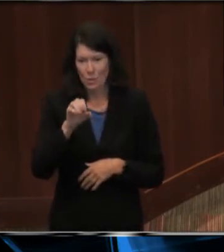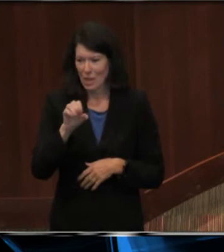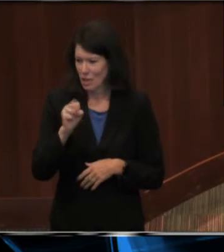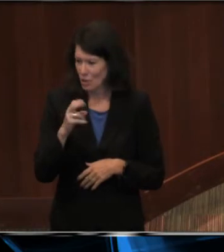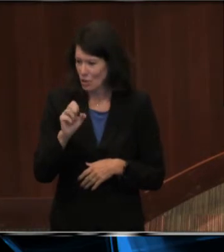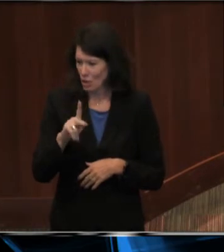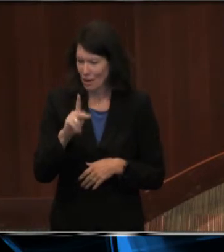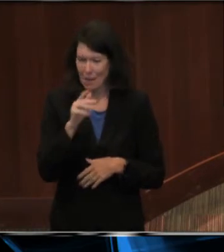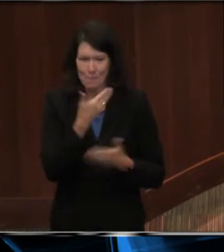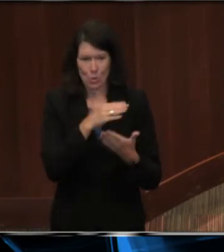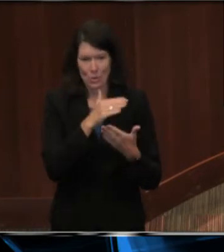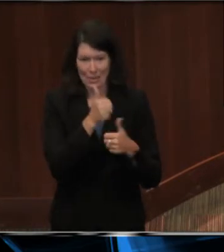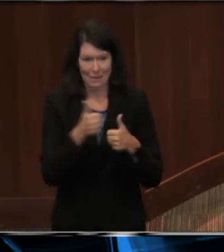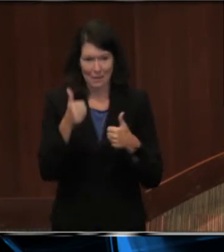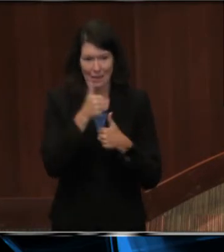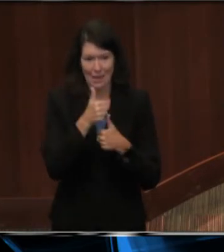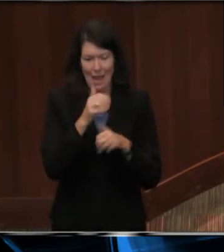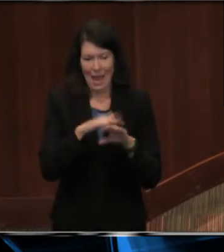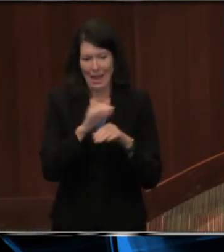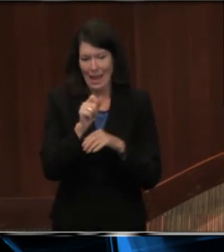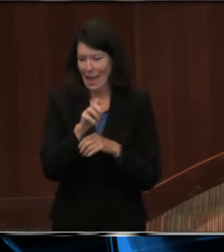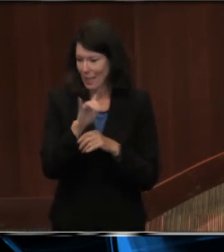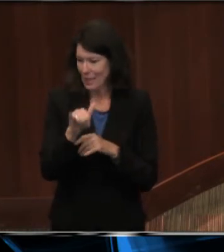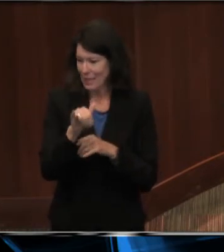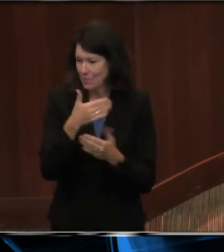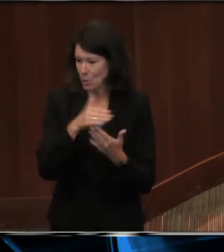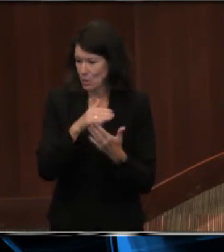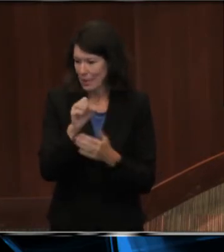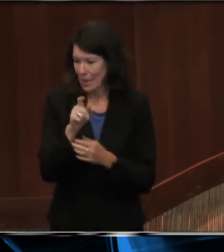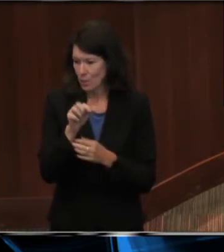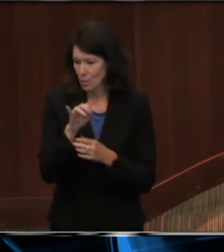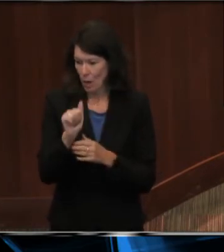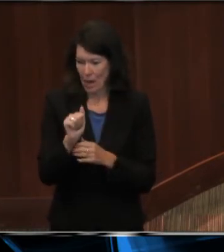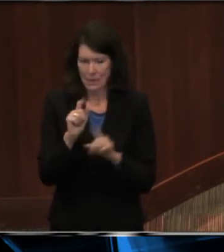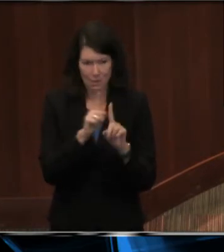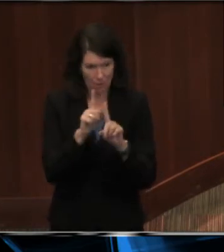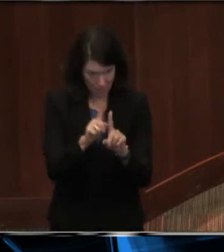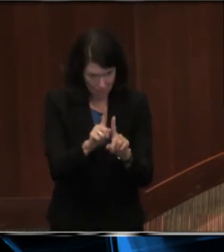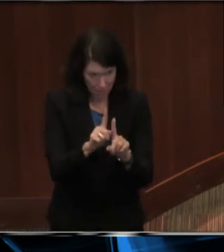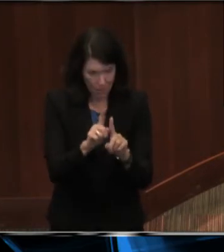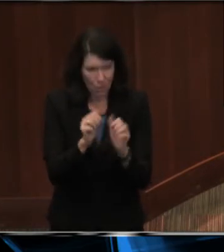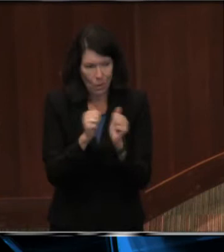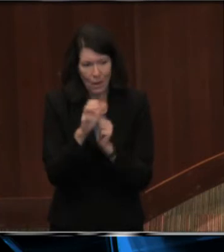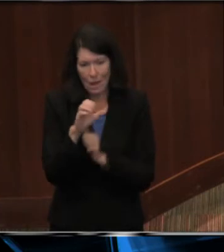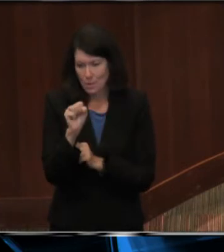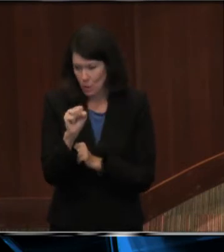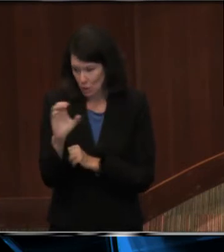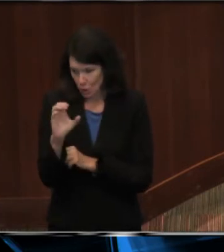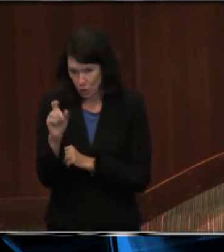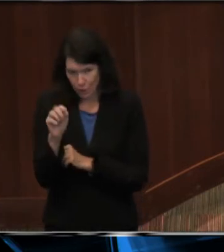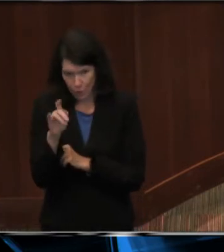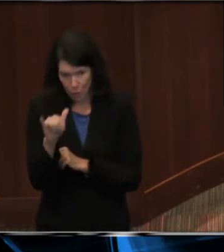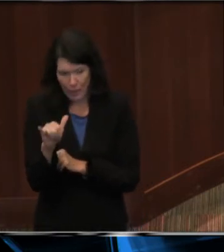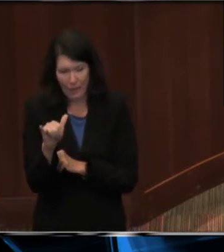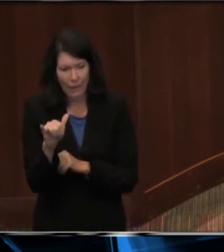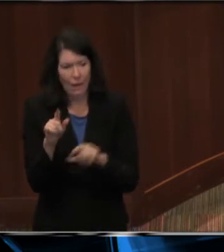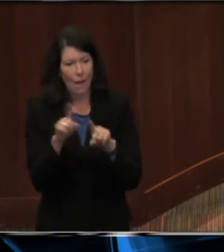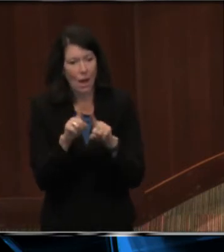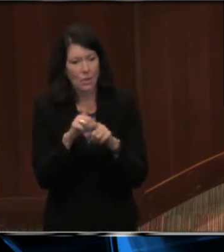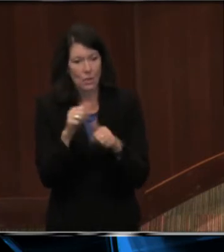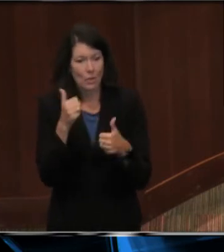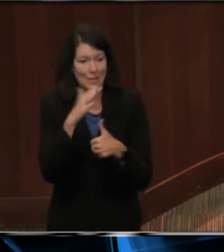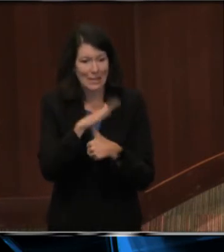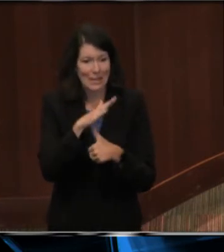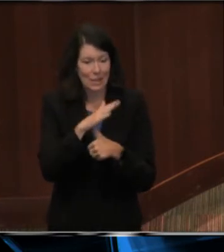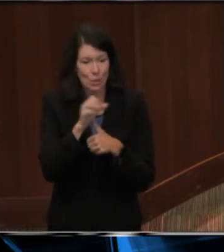I'm the music executive at Anthem Music Enterprises. I was a mentor at the Colorado Springs Conservatory. And I'm also the senior